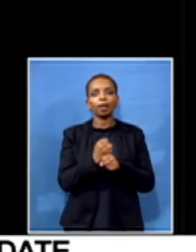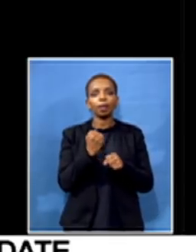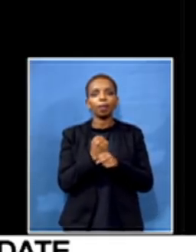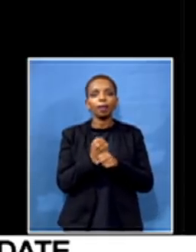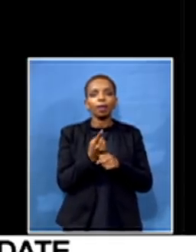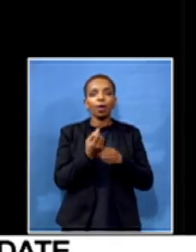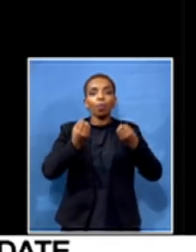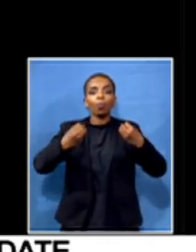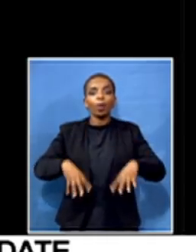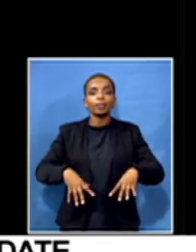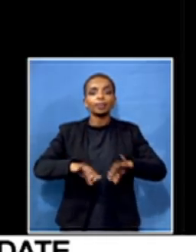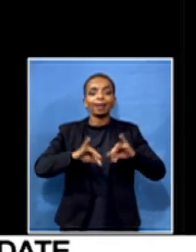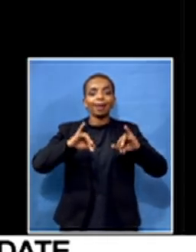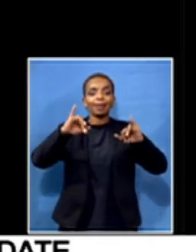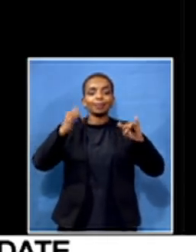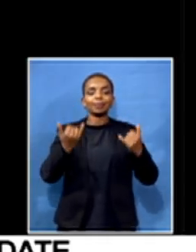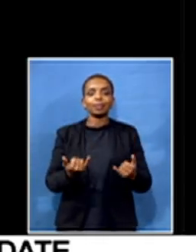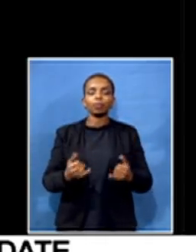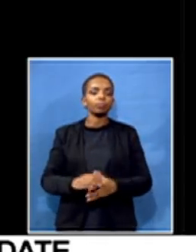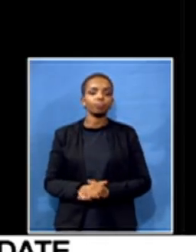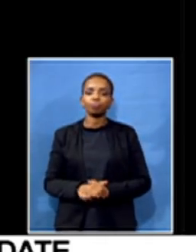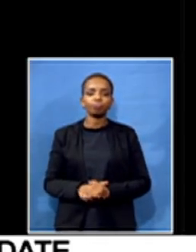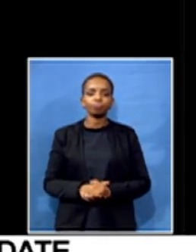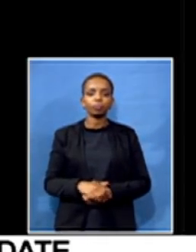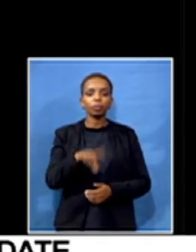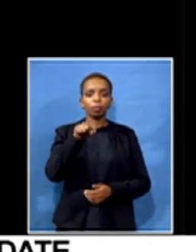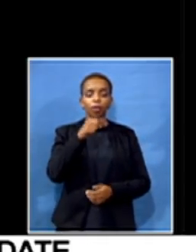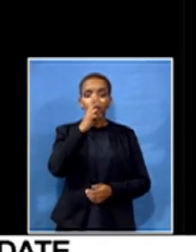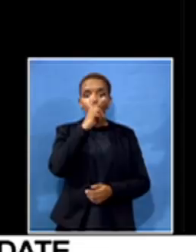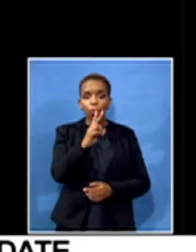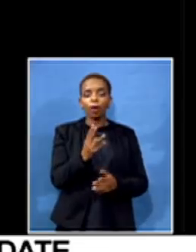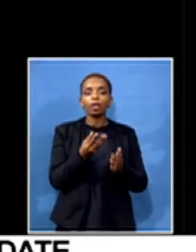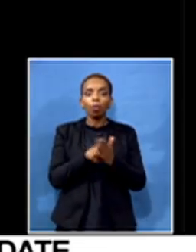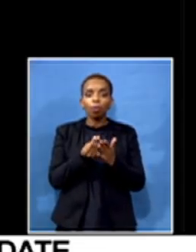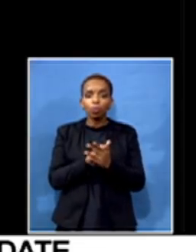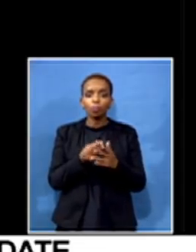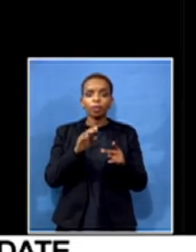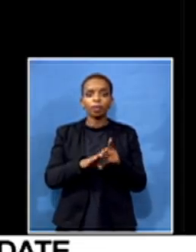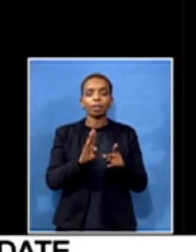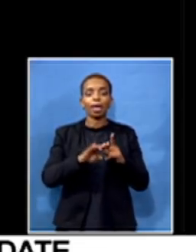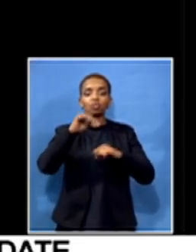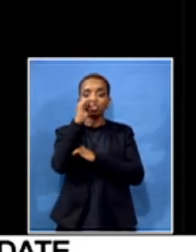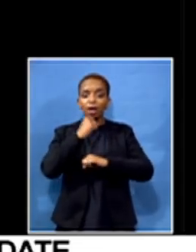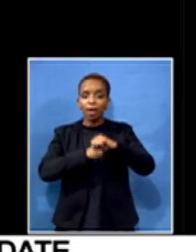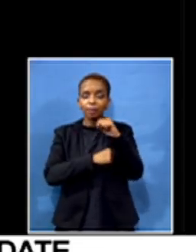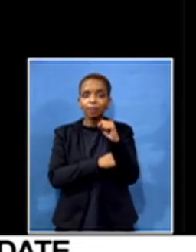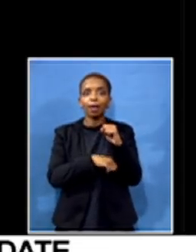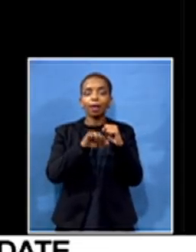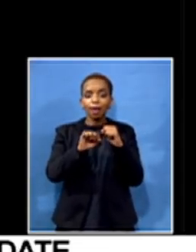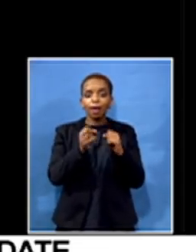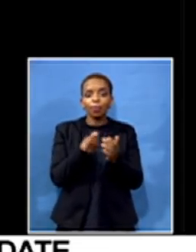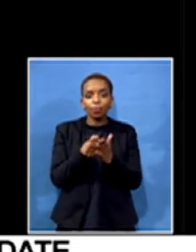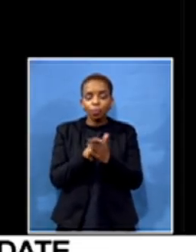waste this crisis. We must look at the economy, the structure of the economy, the ownership of